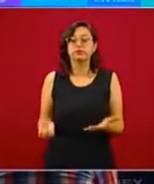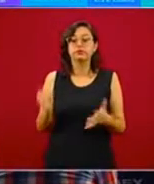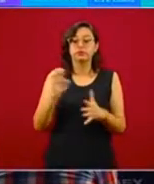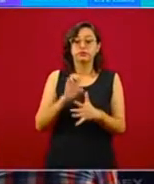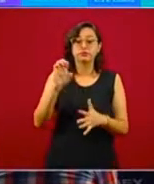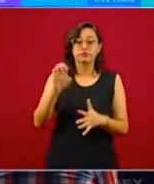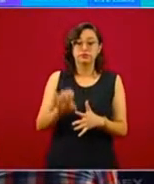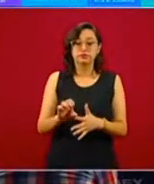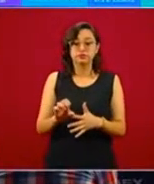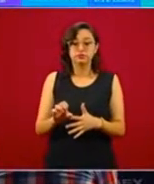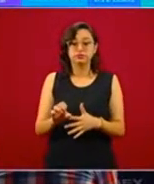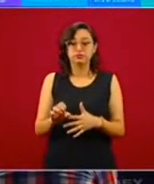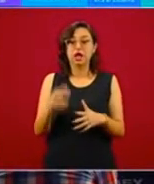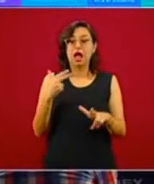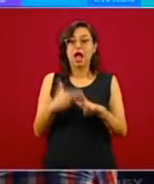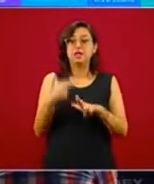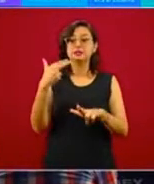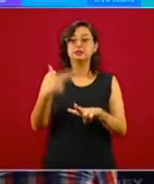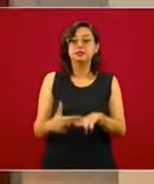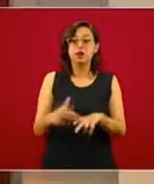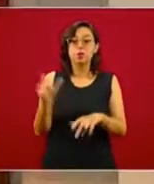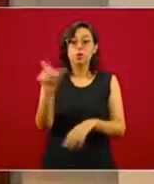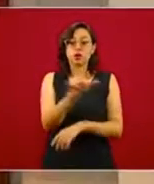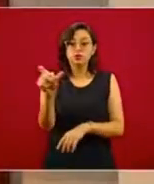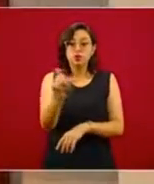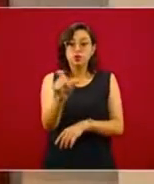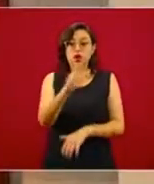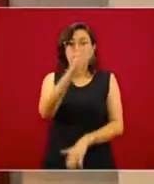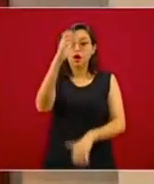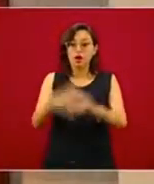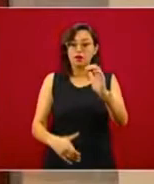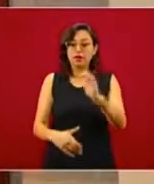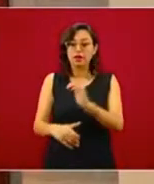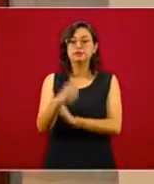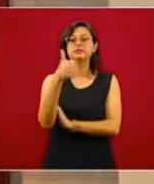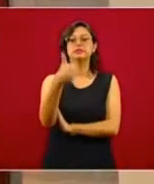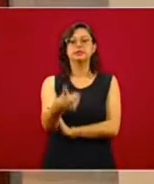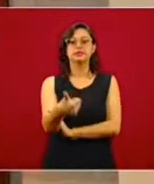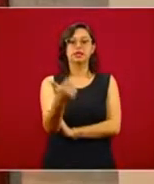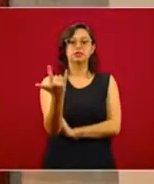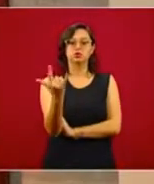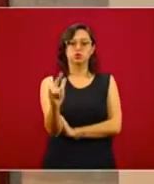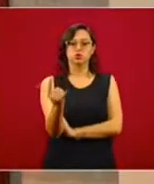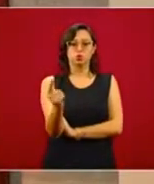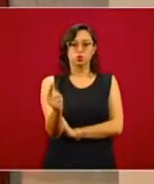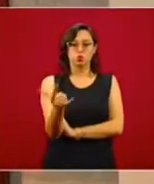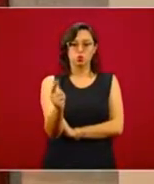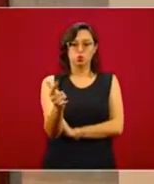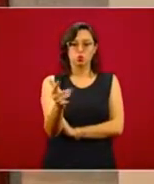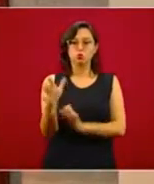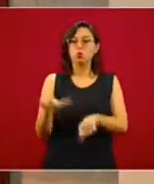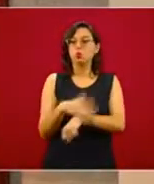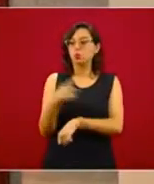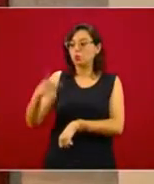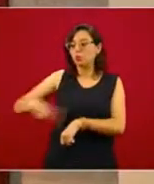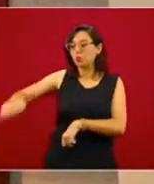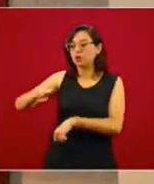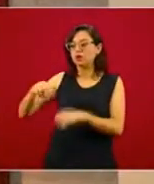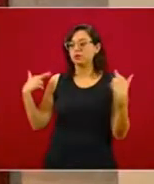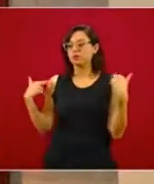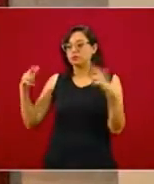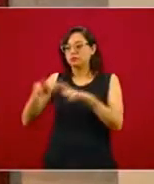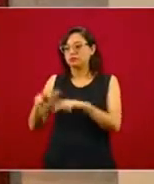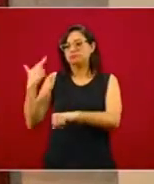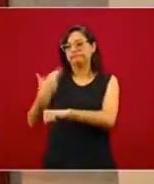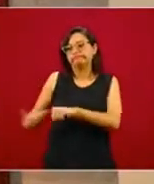cycle 1920 is going to end by July the 6th. But this will be